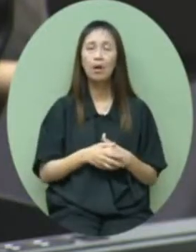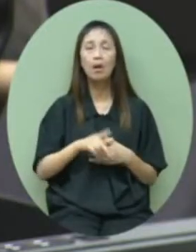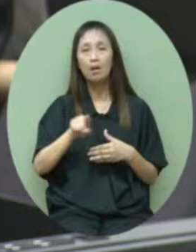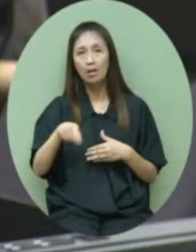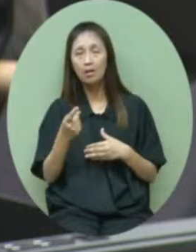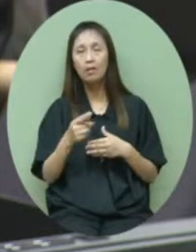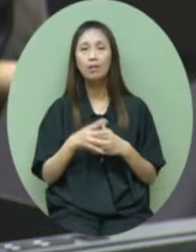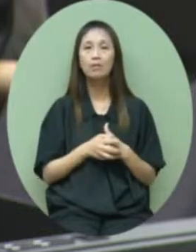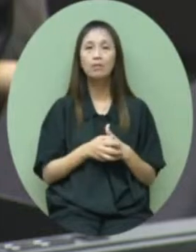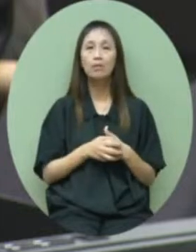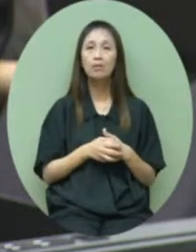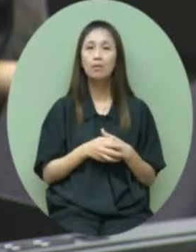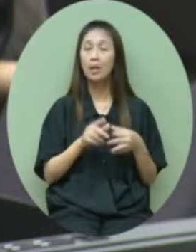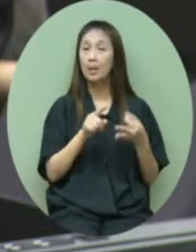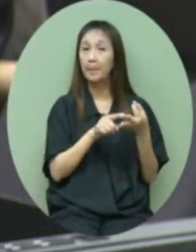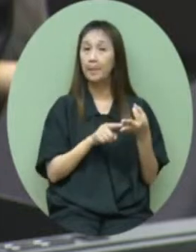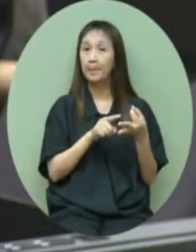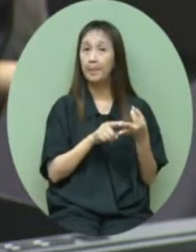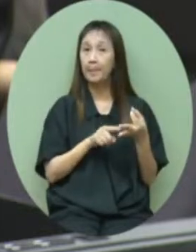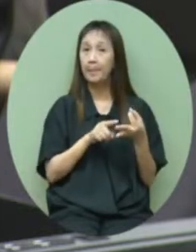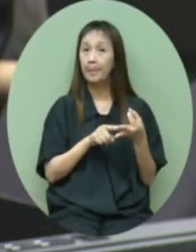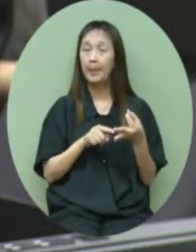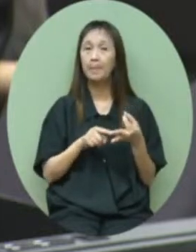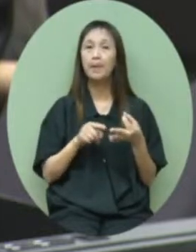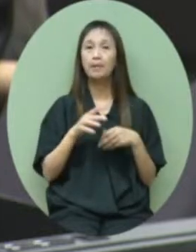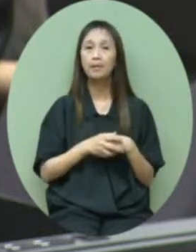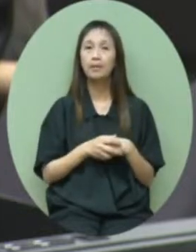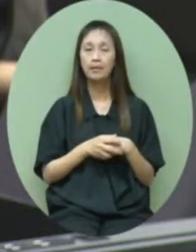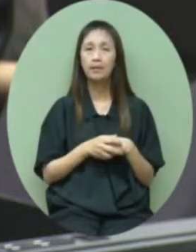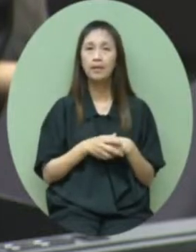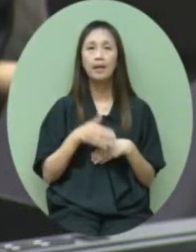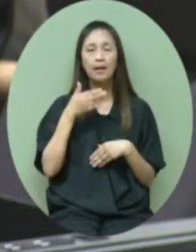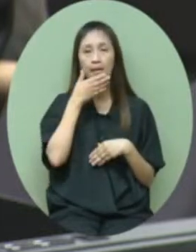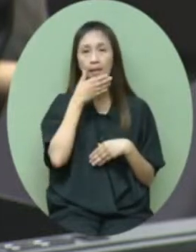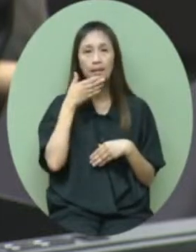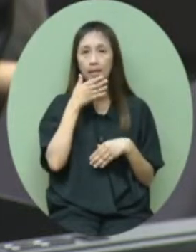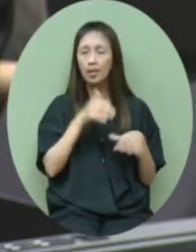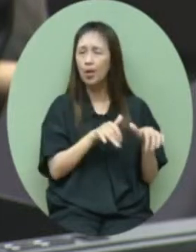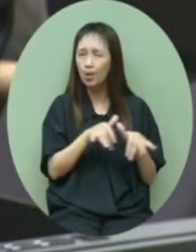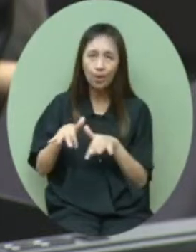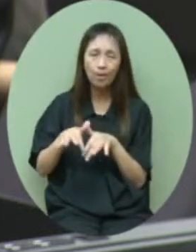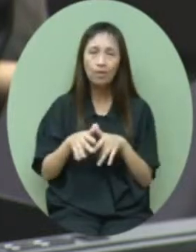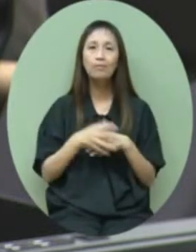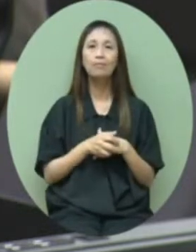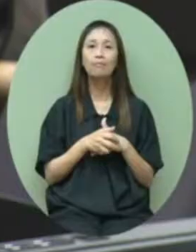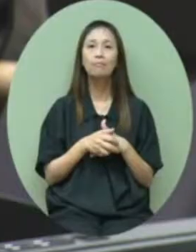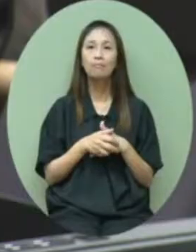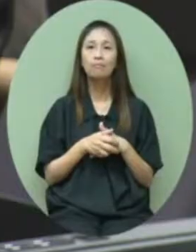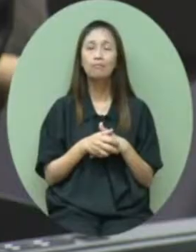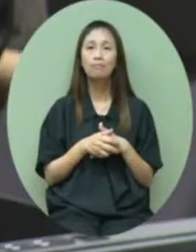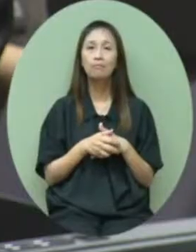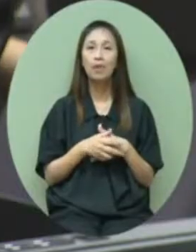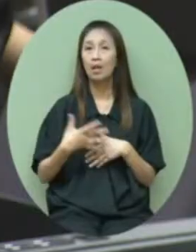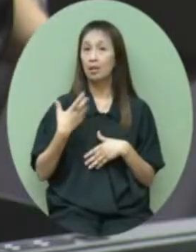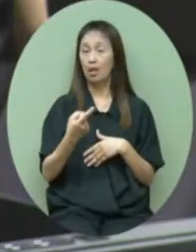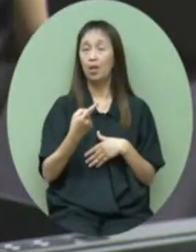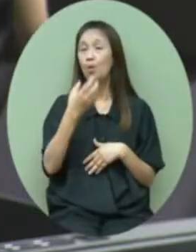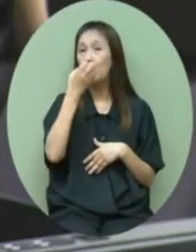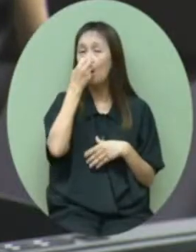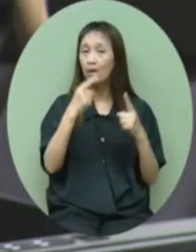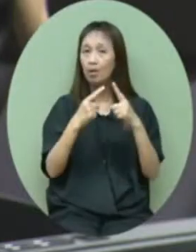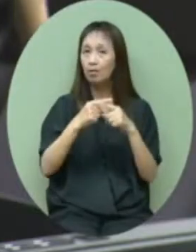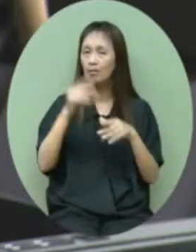Competition, what does it mean? What does his win mean, in your opinion? And are there any plans to take this opportunity,